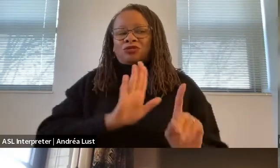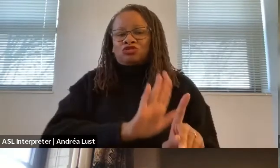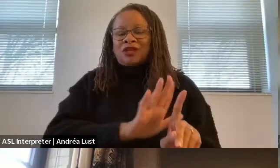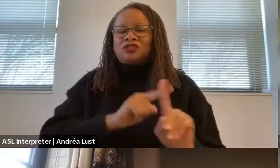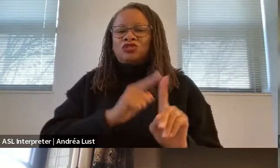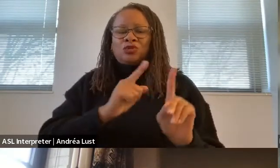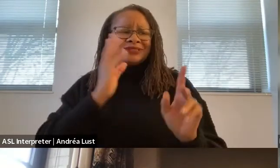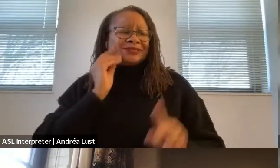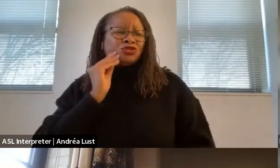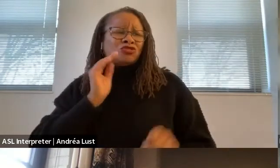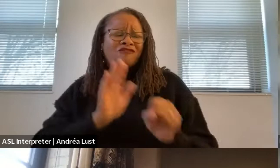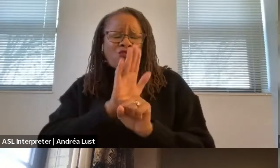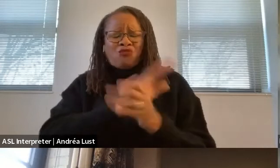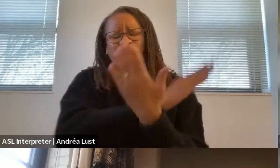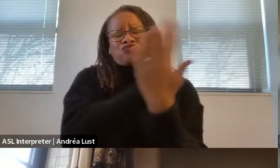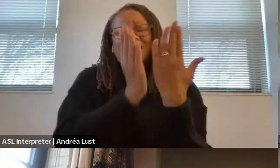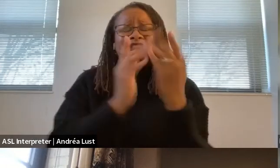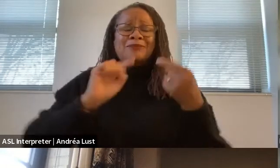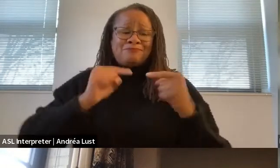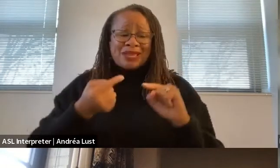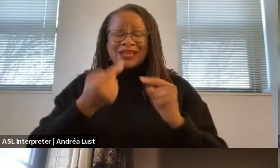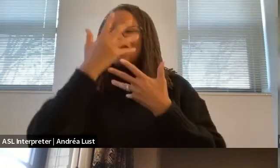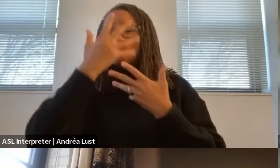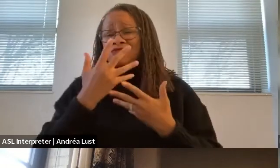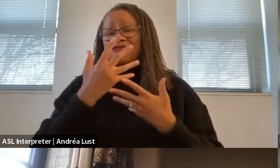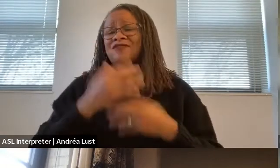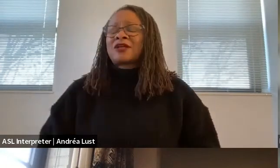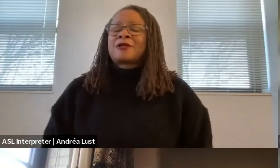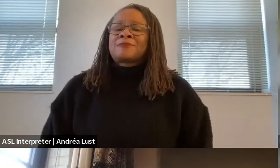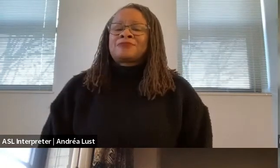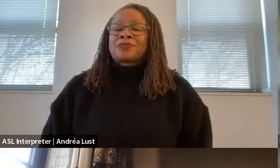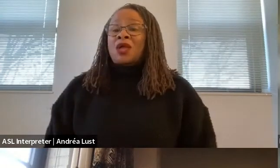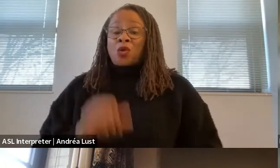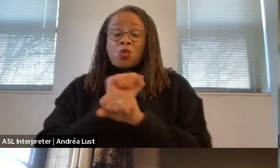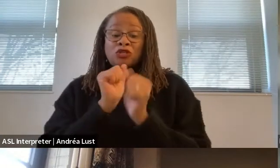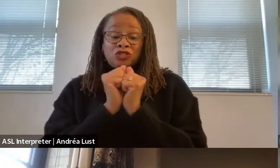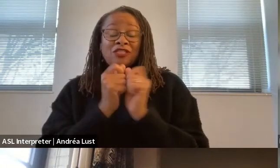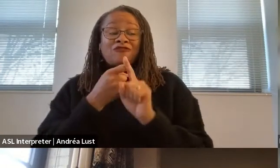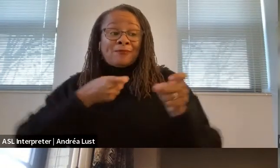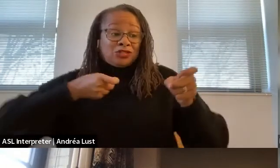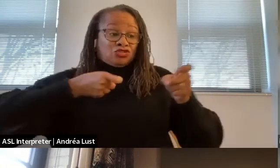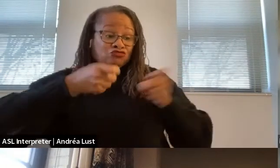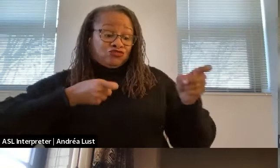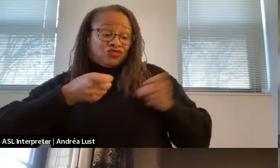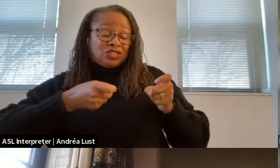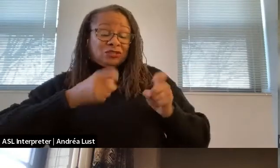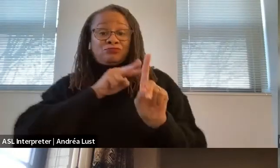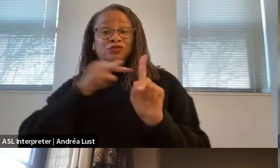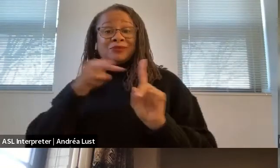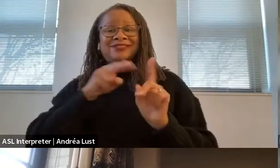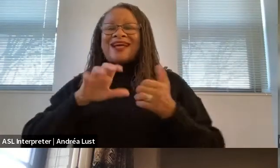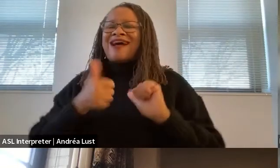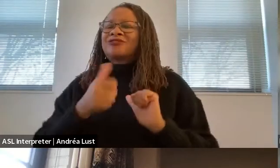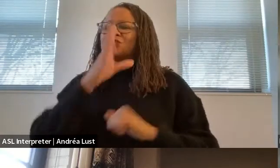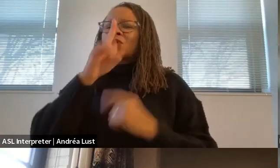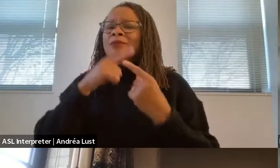allows herself to experience the full range of pain and grief. So working together from a direction standpoint, how did you talk